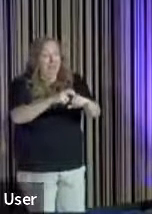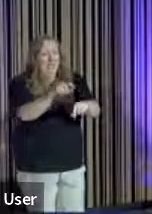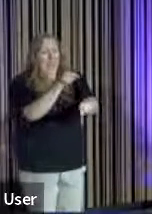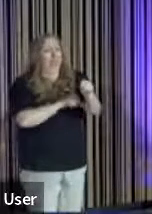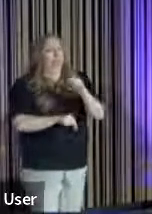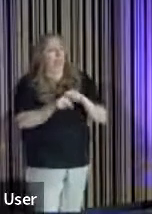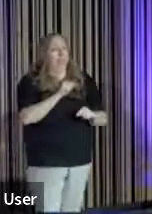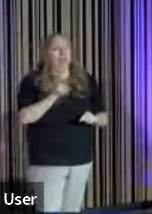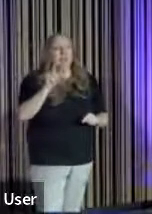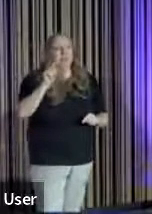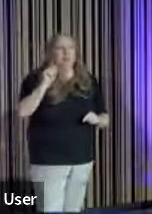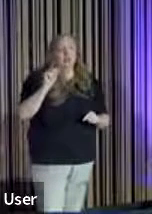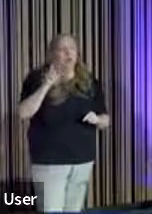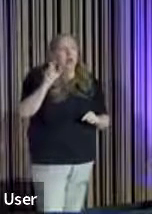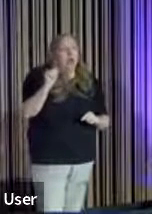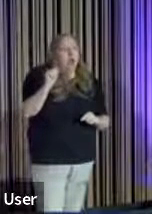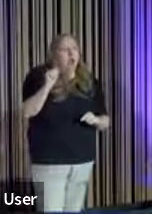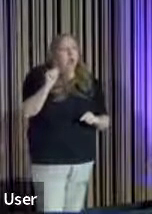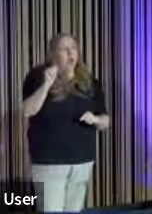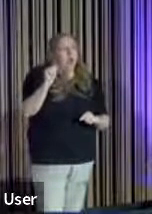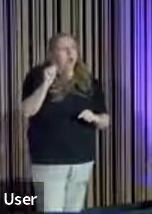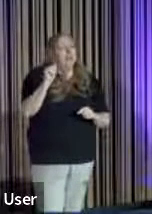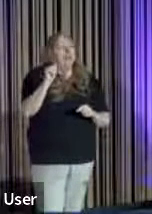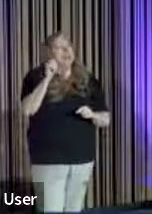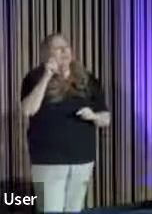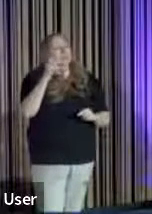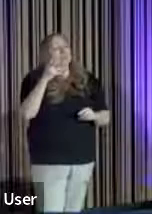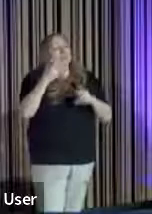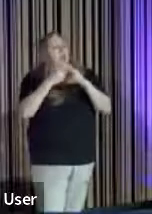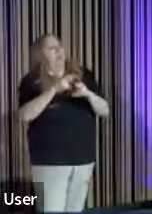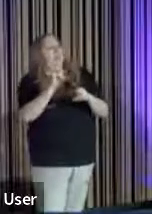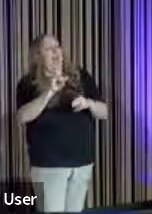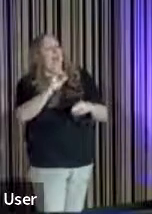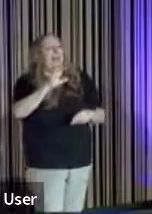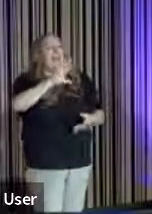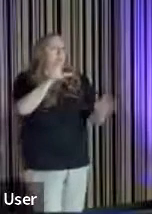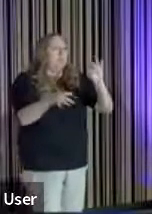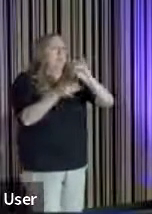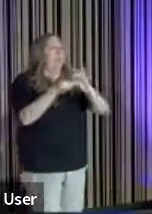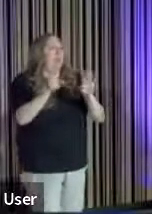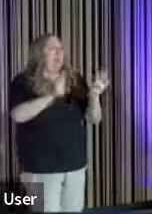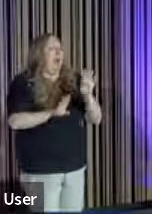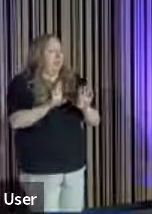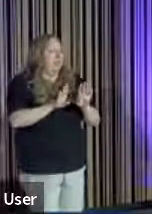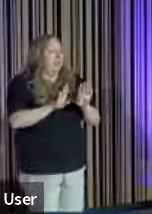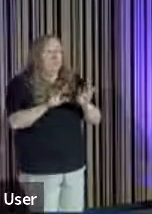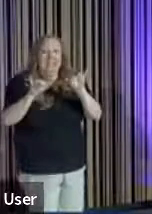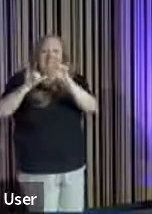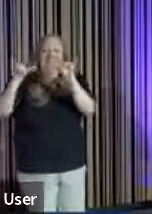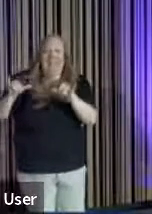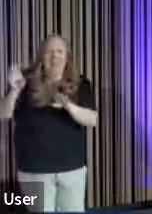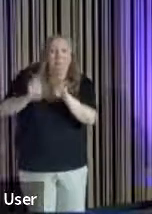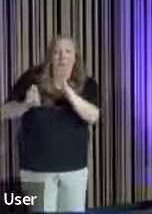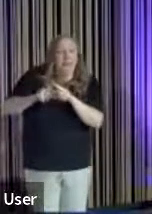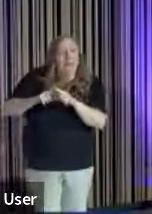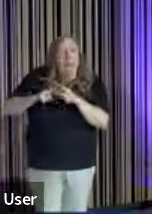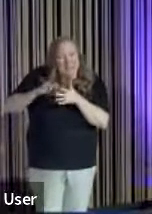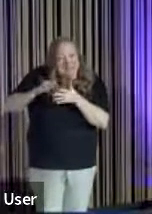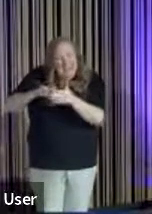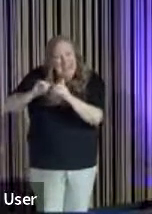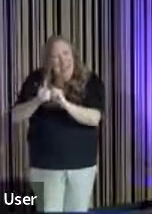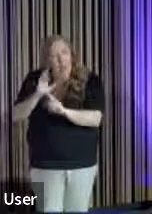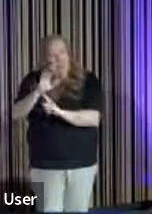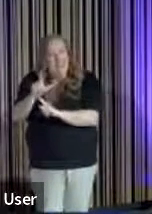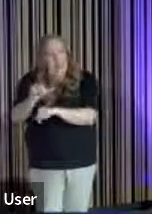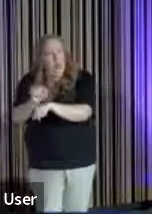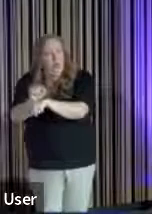really coined this approach of ecosystems biology. The idea of systems biology is to study how a cell works. Tara is trying to